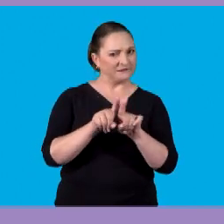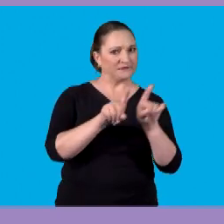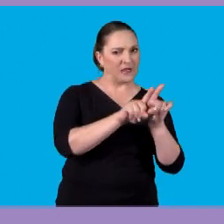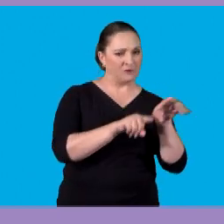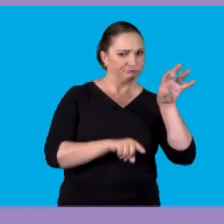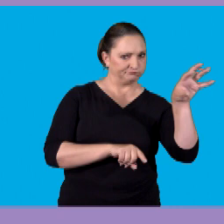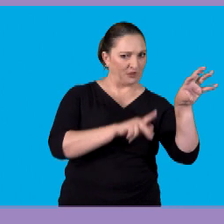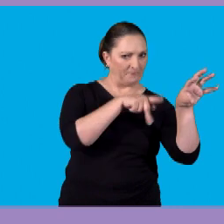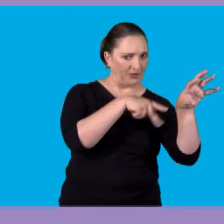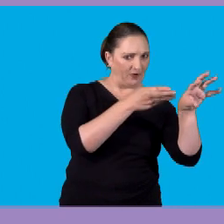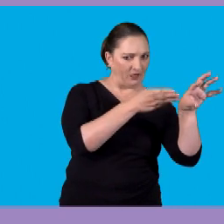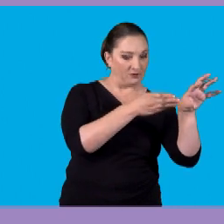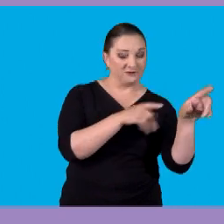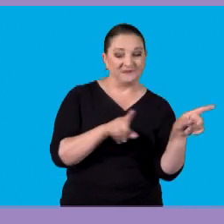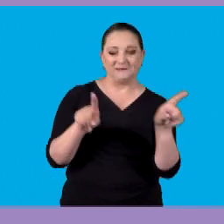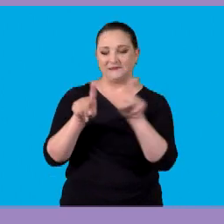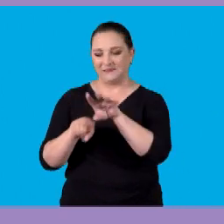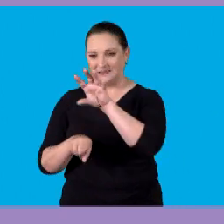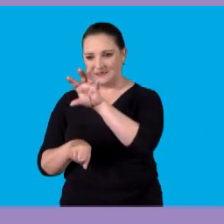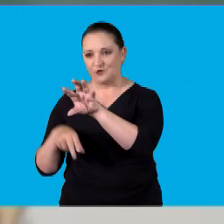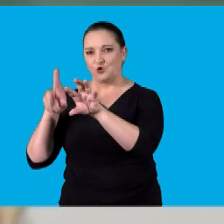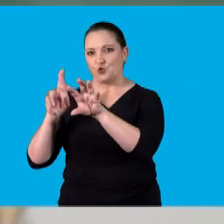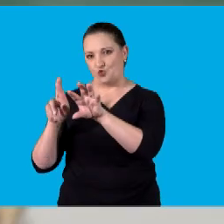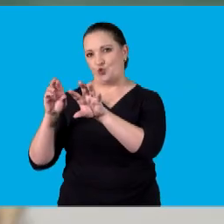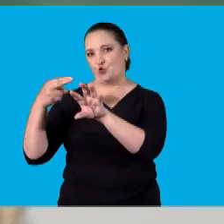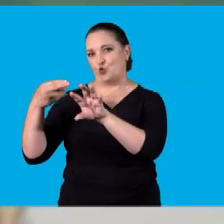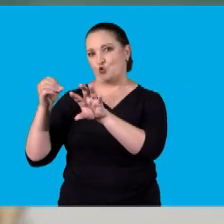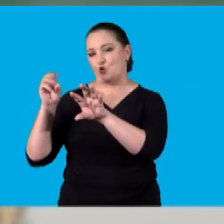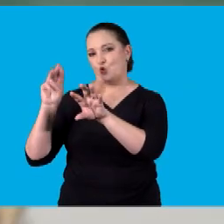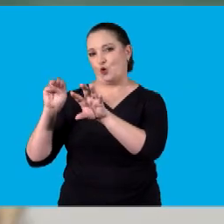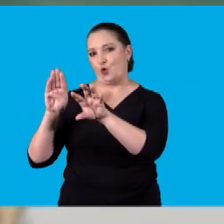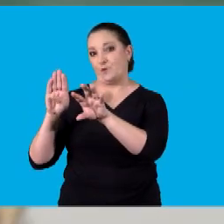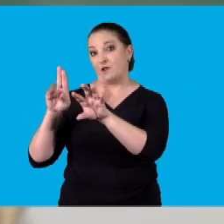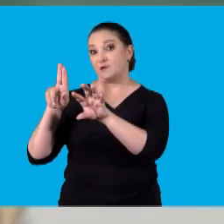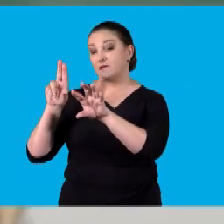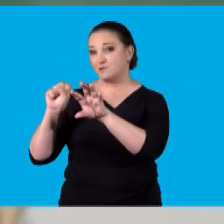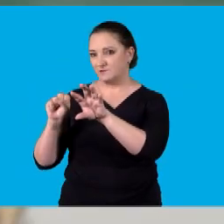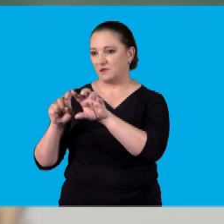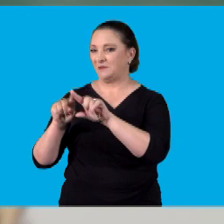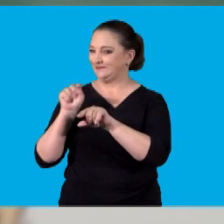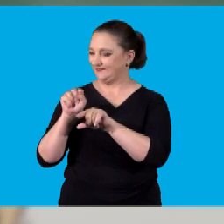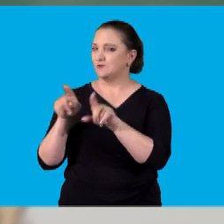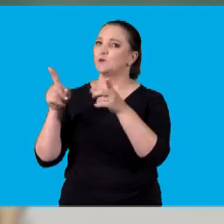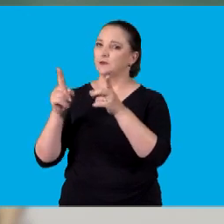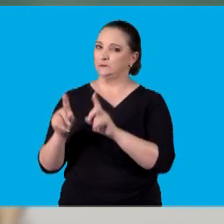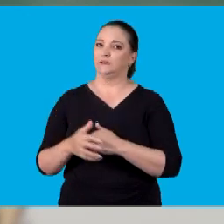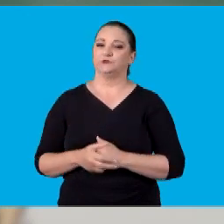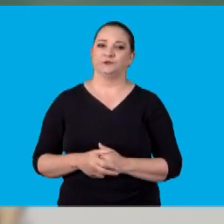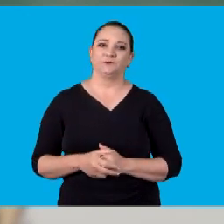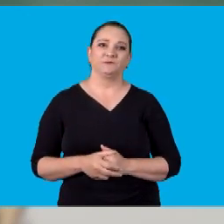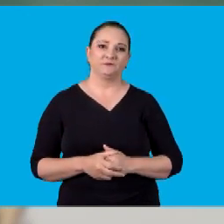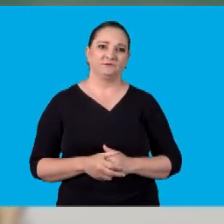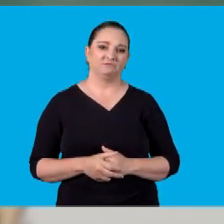also apply for a rhombus, and we know that because it's a special parallelogram, then we